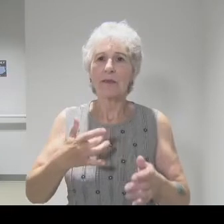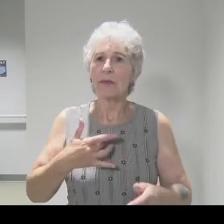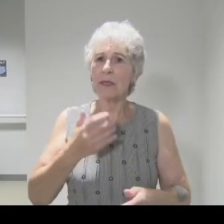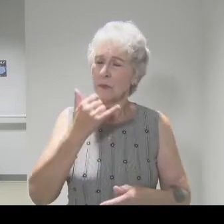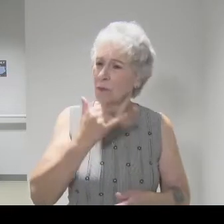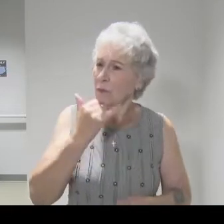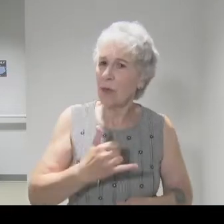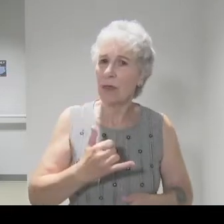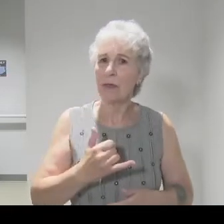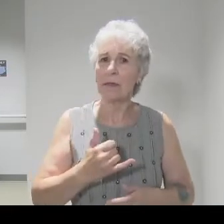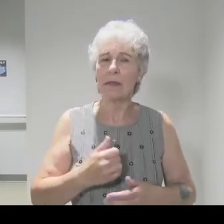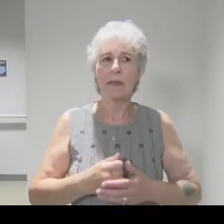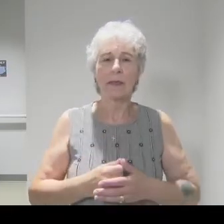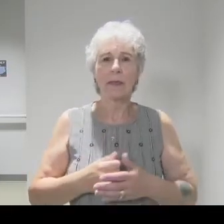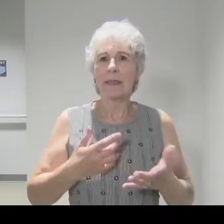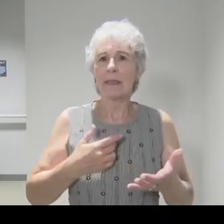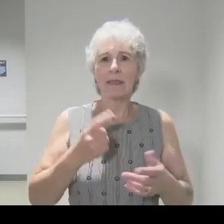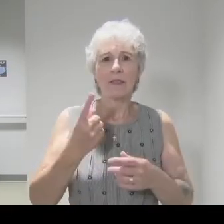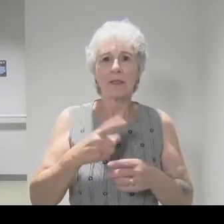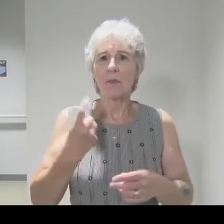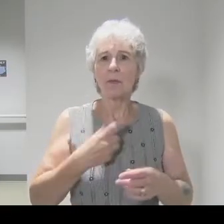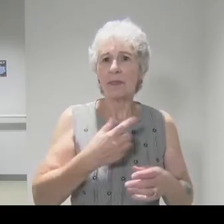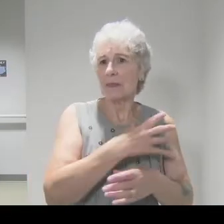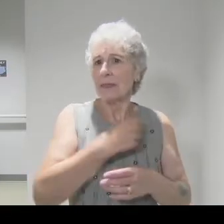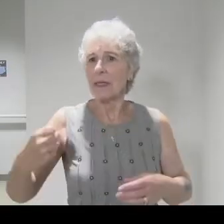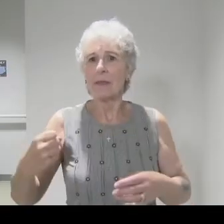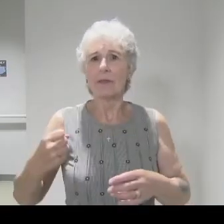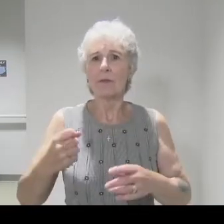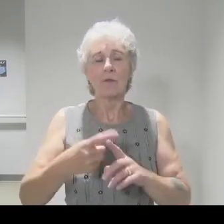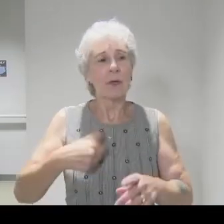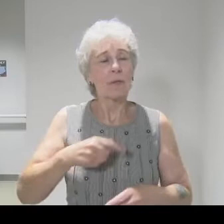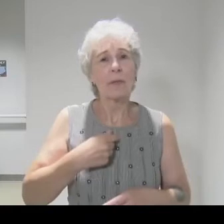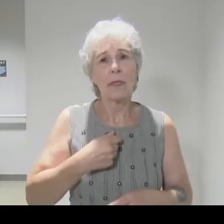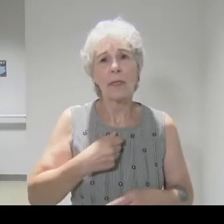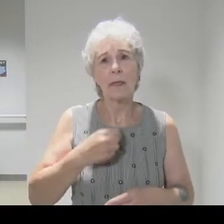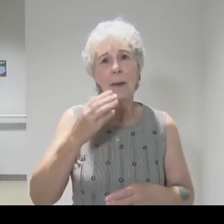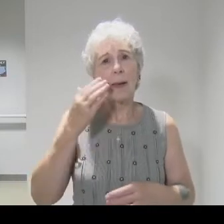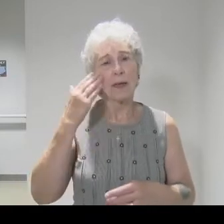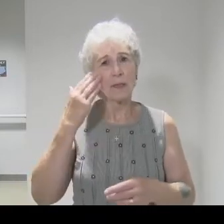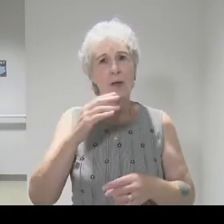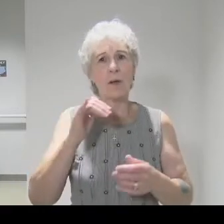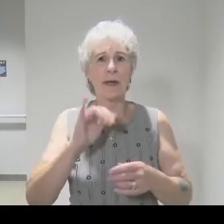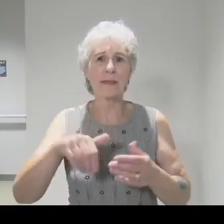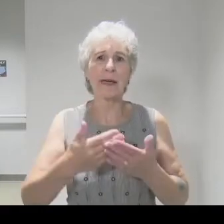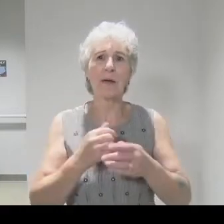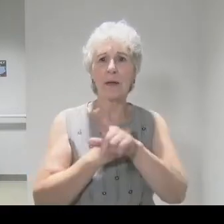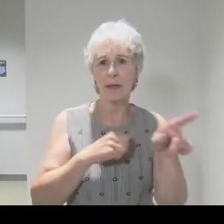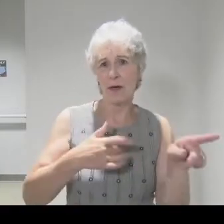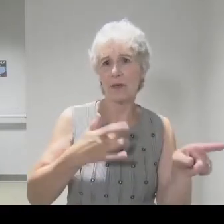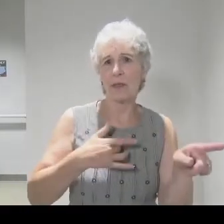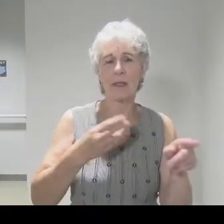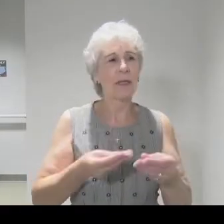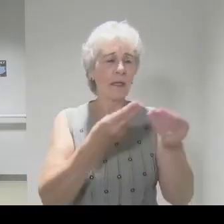It feels like I was robbed, like someone was taken from me prematurely. And I know that's how they're feeling right now. So we pray that you would give them